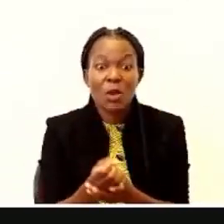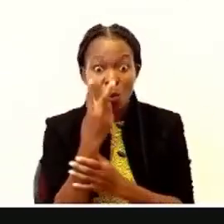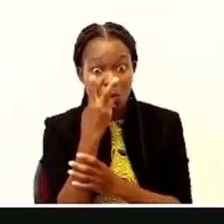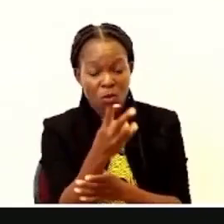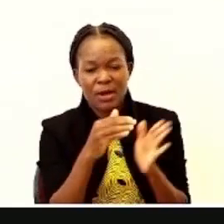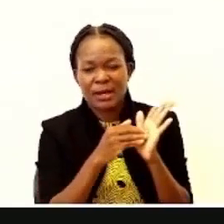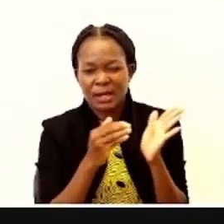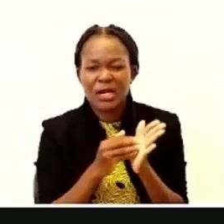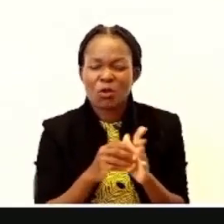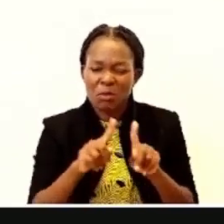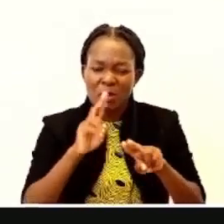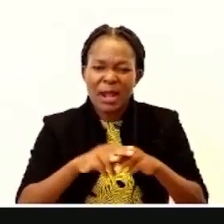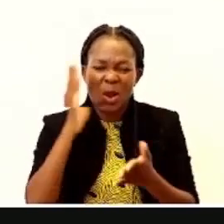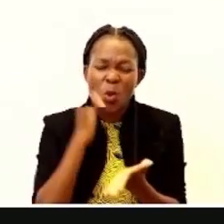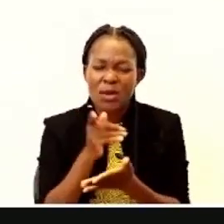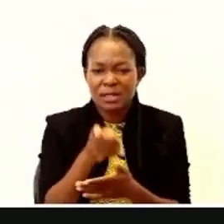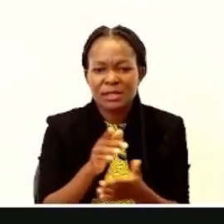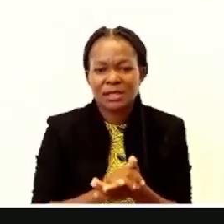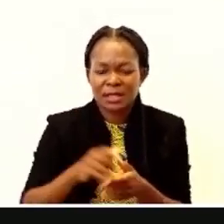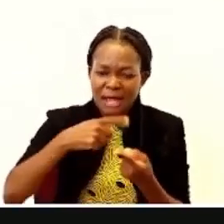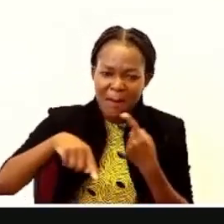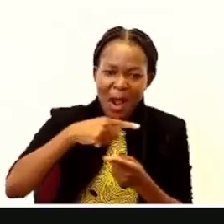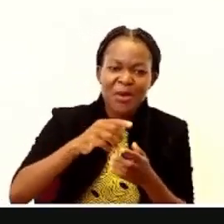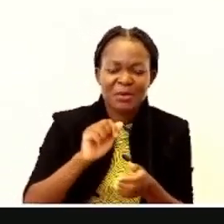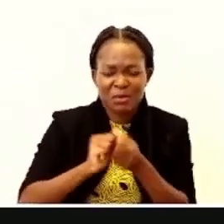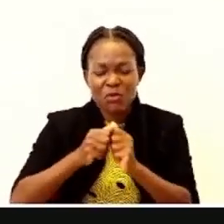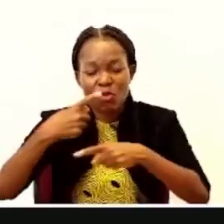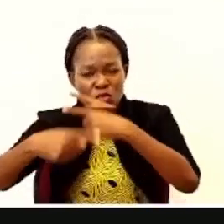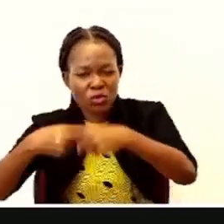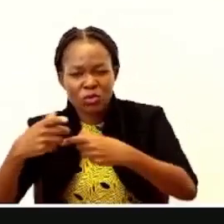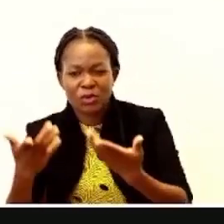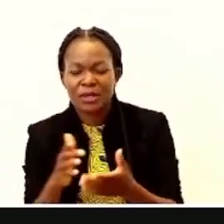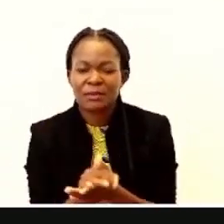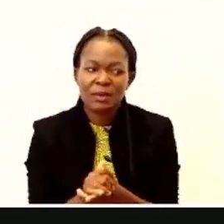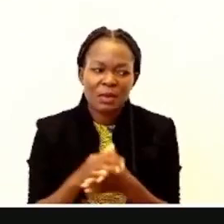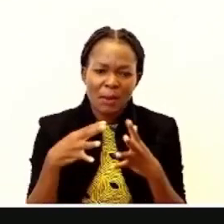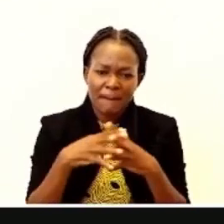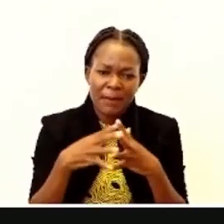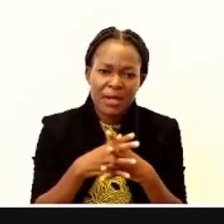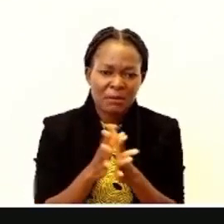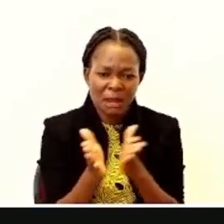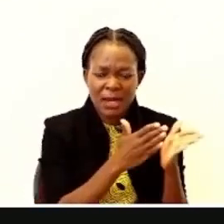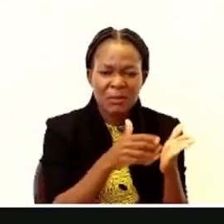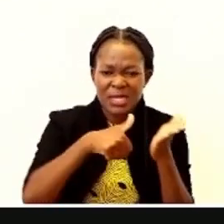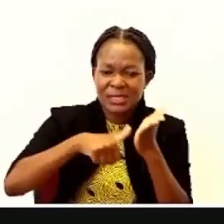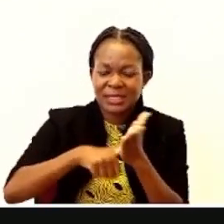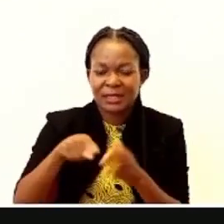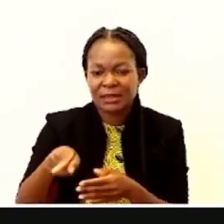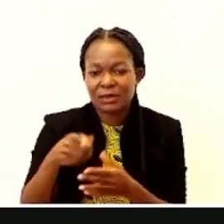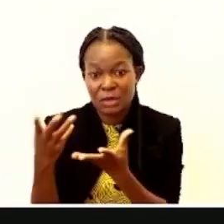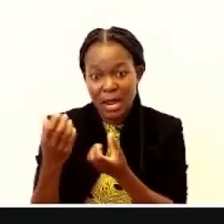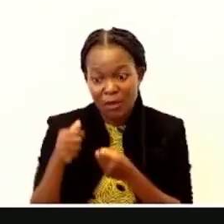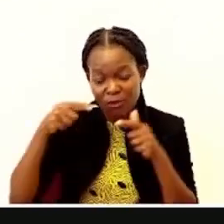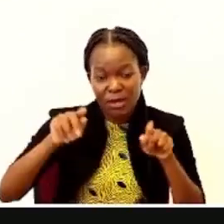honestly about the repercussions of continuing, especially with the kind of debt burden that we actually have